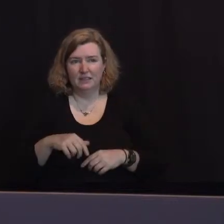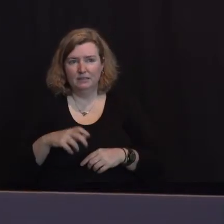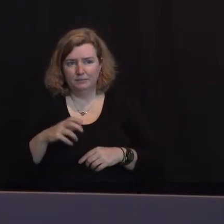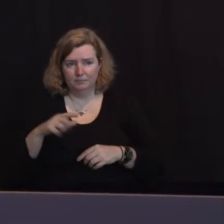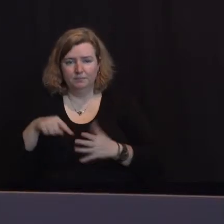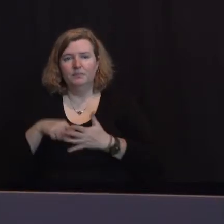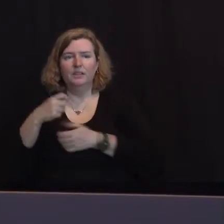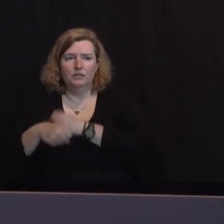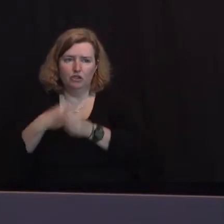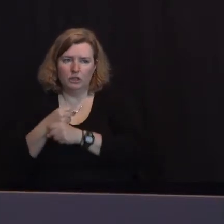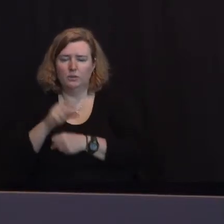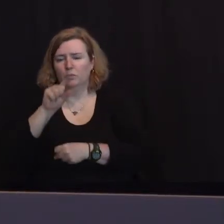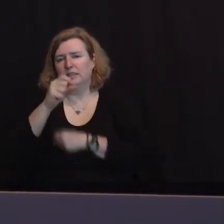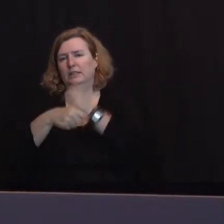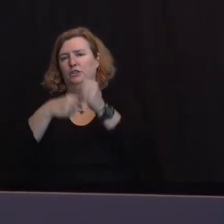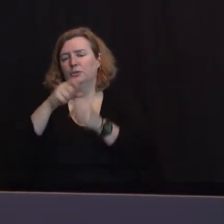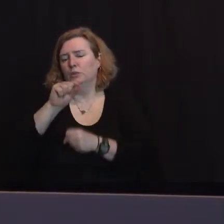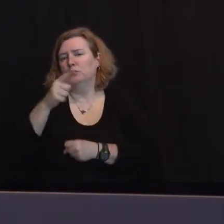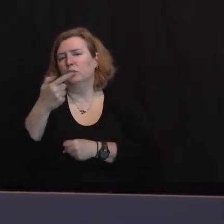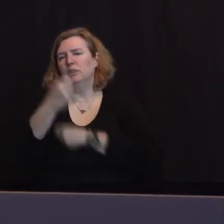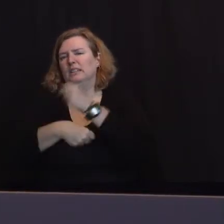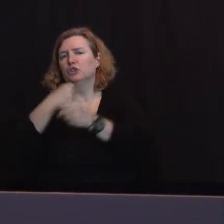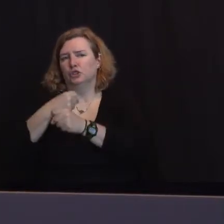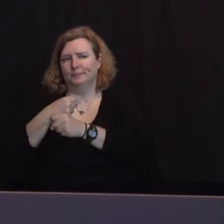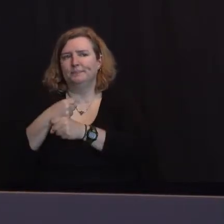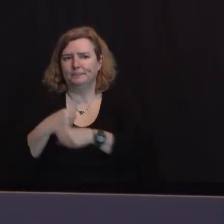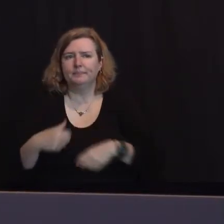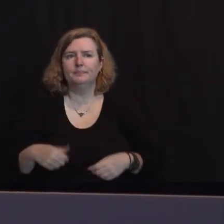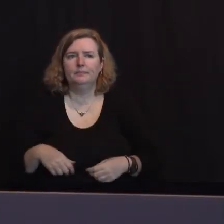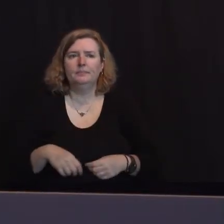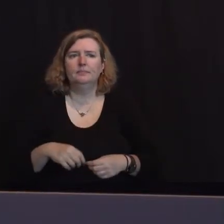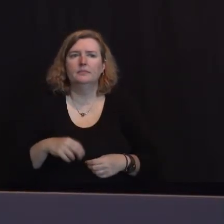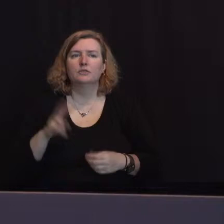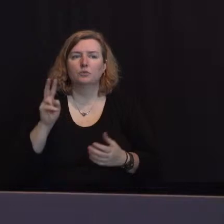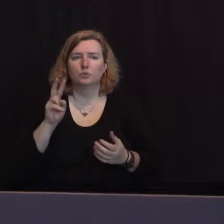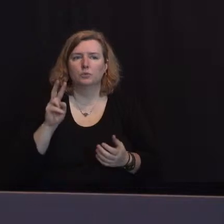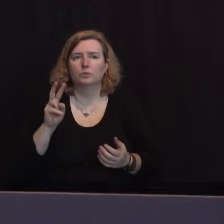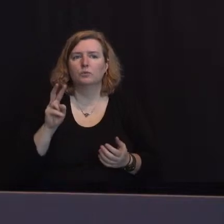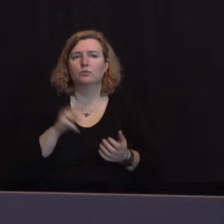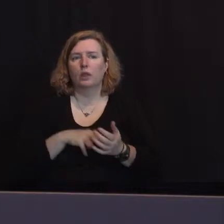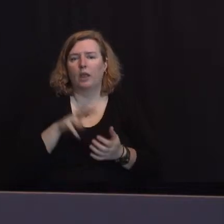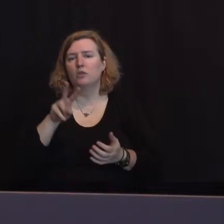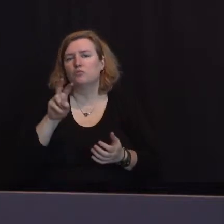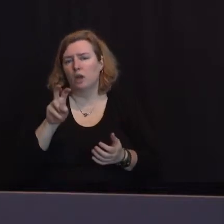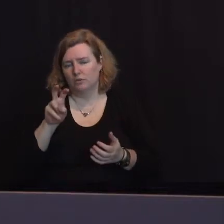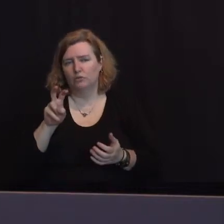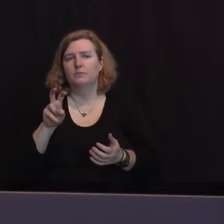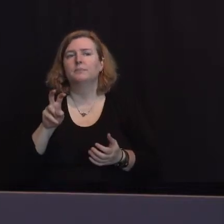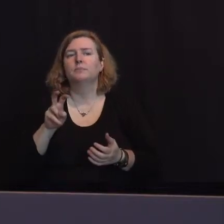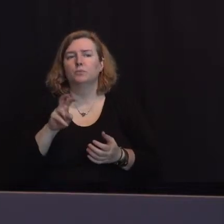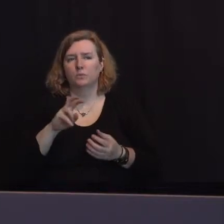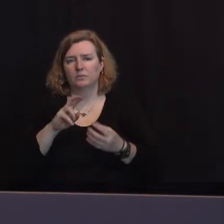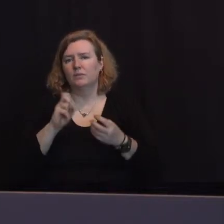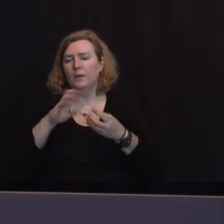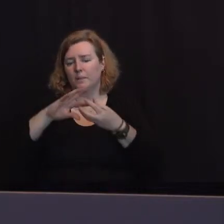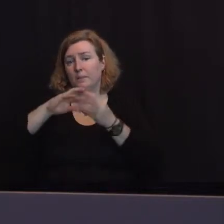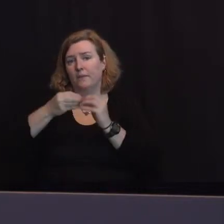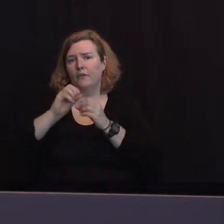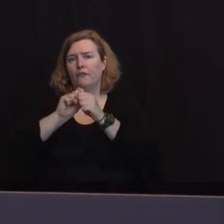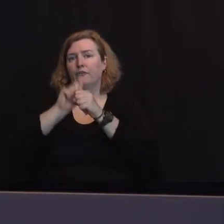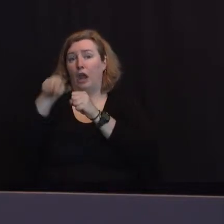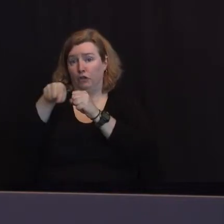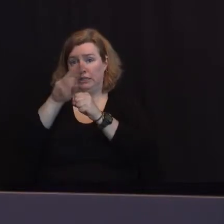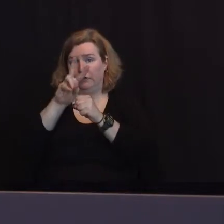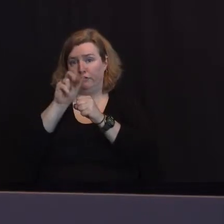are 3,253 reports of CDC variants of concern in New Jersey, of which 2,998 of